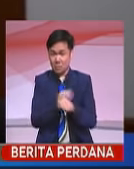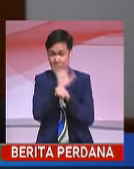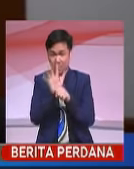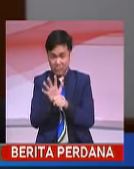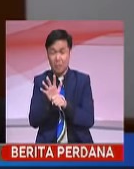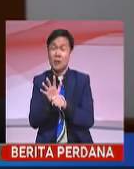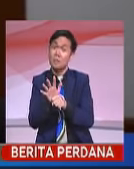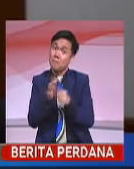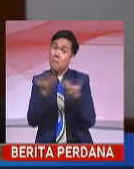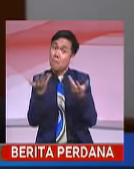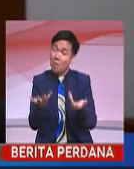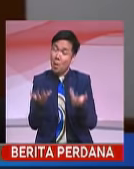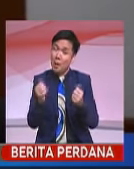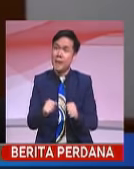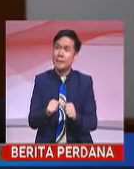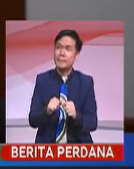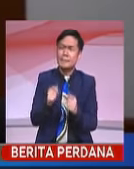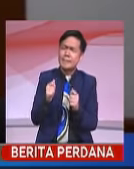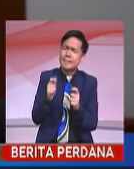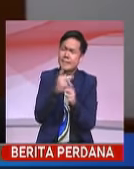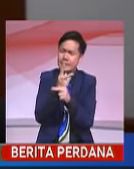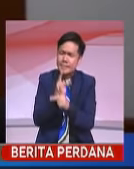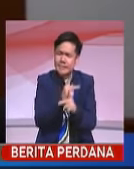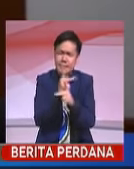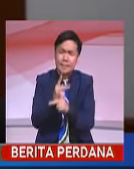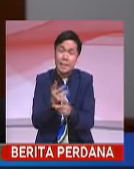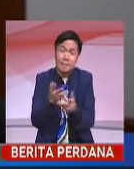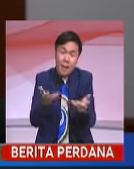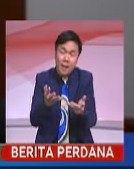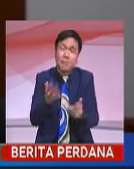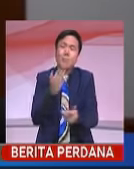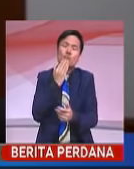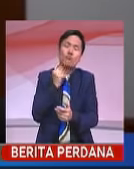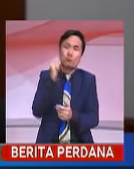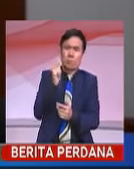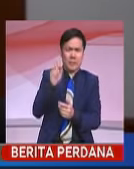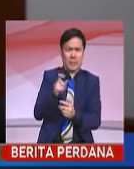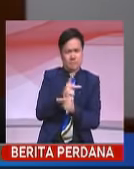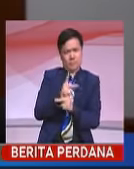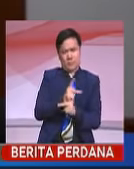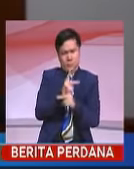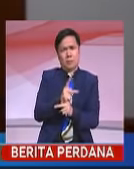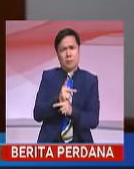infection can be minimized if the diabetes is well controlled.